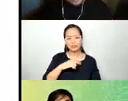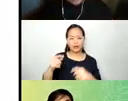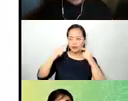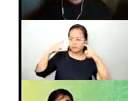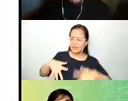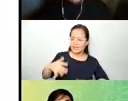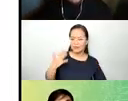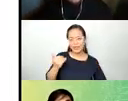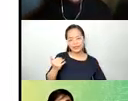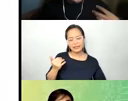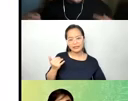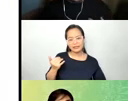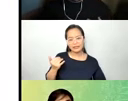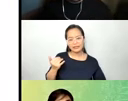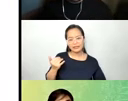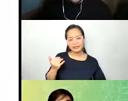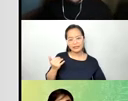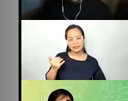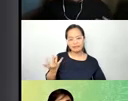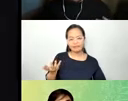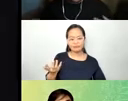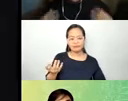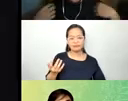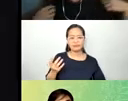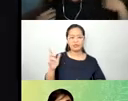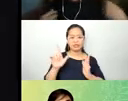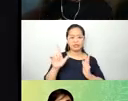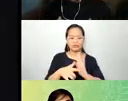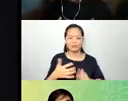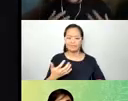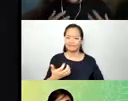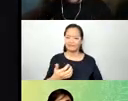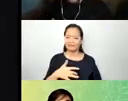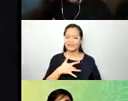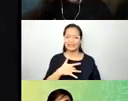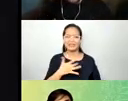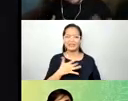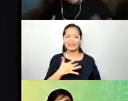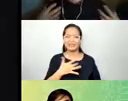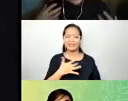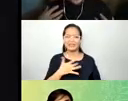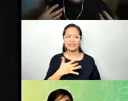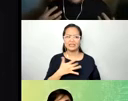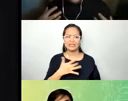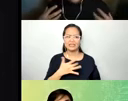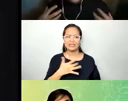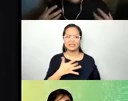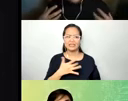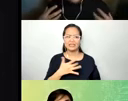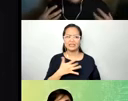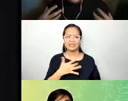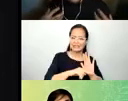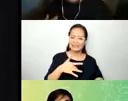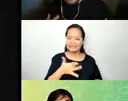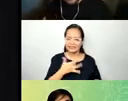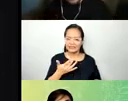na-shock kami. And of course, it triggered negative feelings, okay, on our end. Kasi we thought, what did we do to